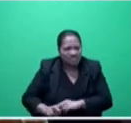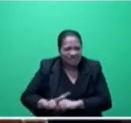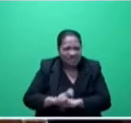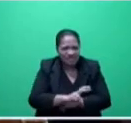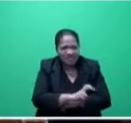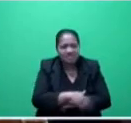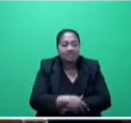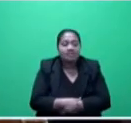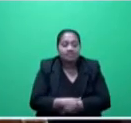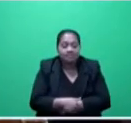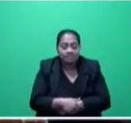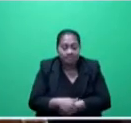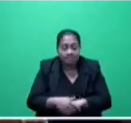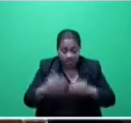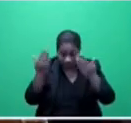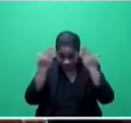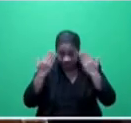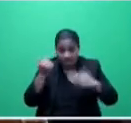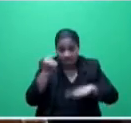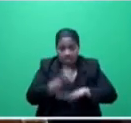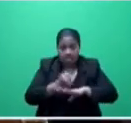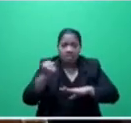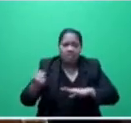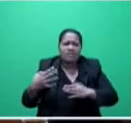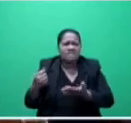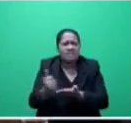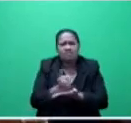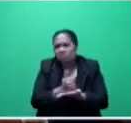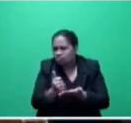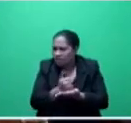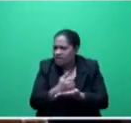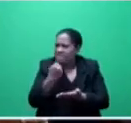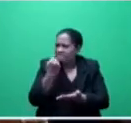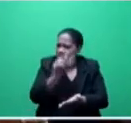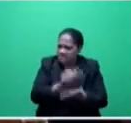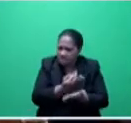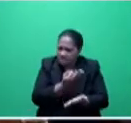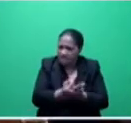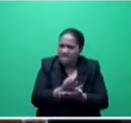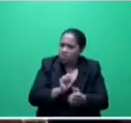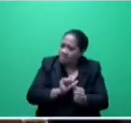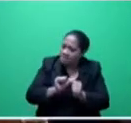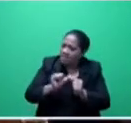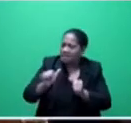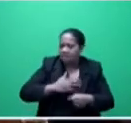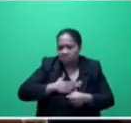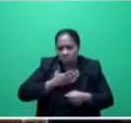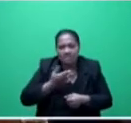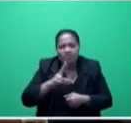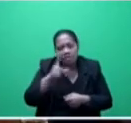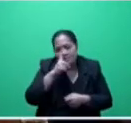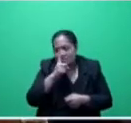Mr. Speaker, this government has administrated its finance for the best interest of its